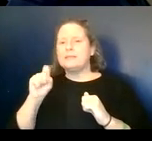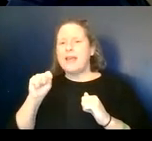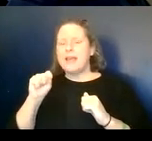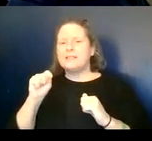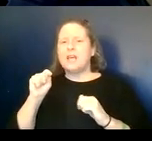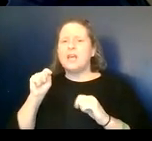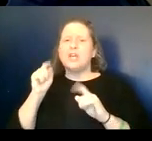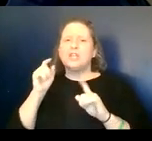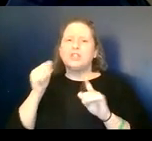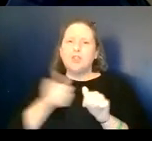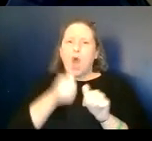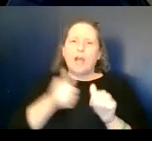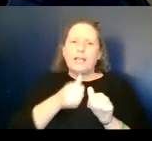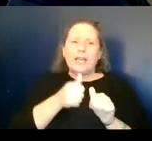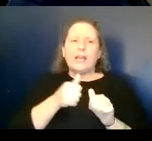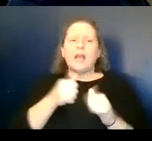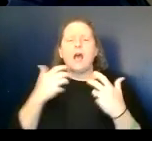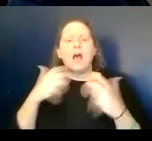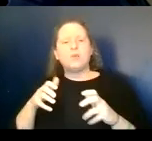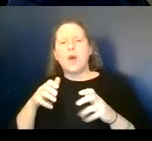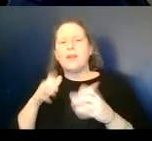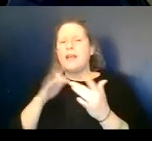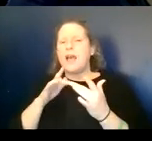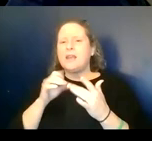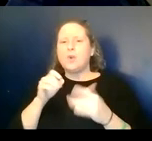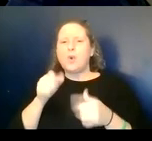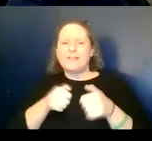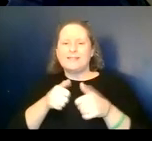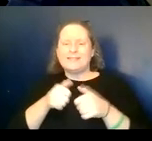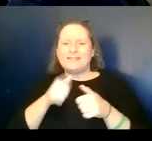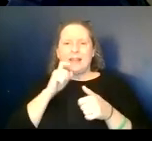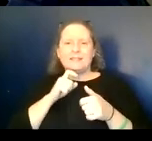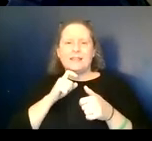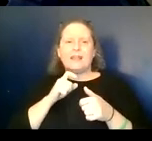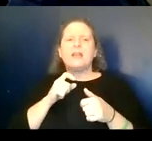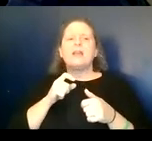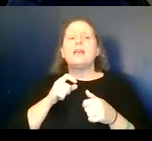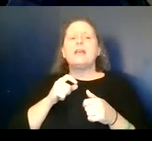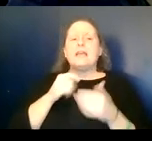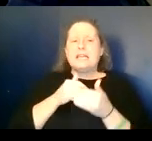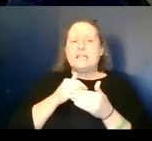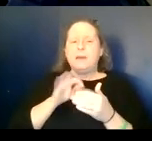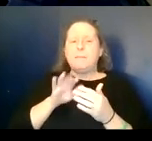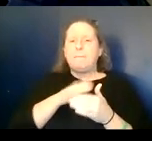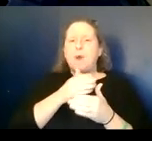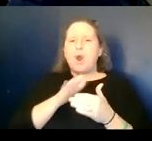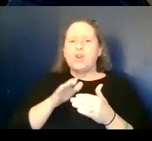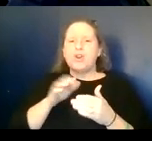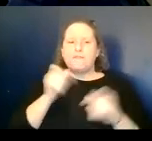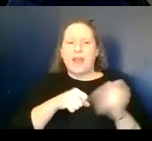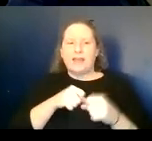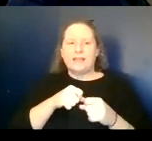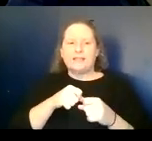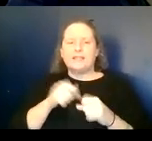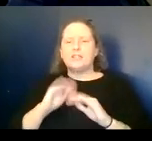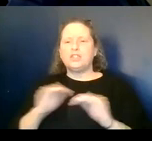contact or sexting, intimate partner violence, child sexual abuse, trafficking and exploitation, or